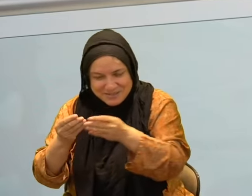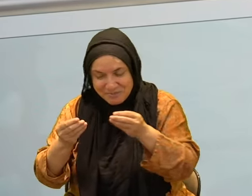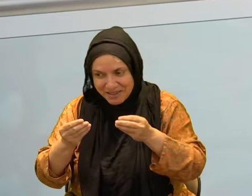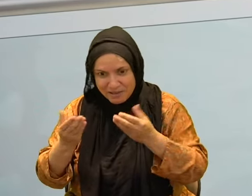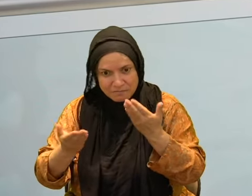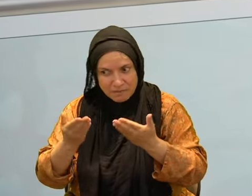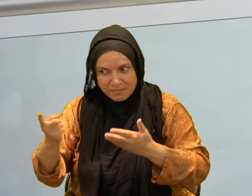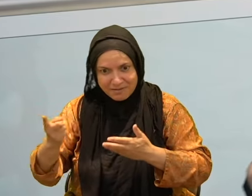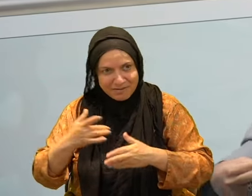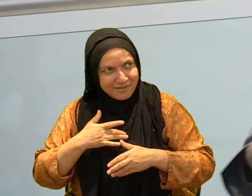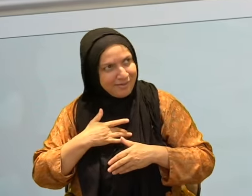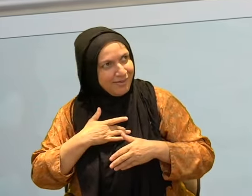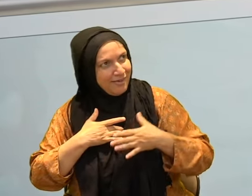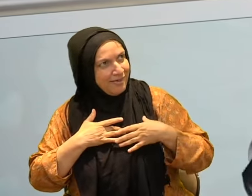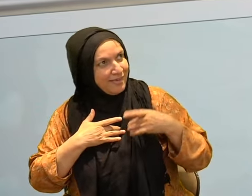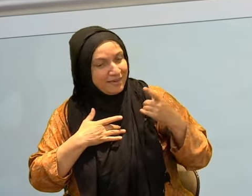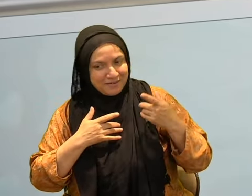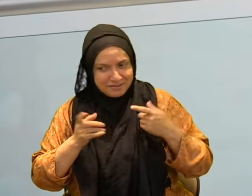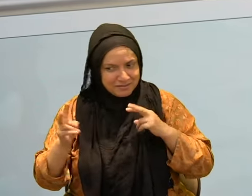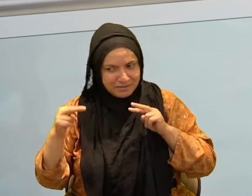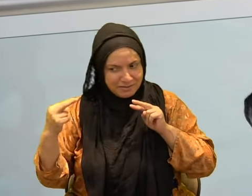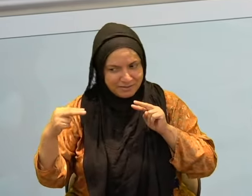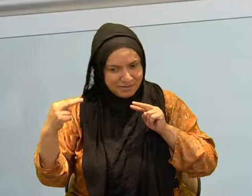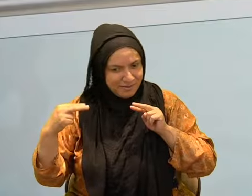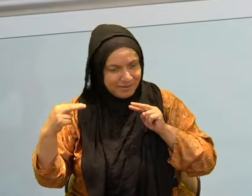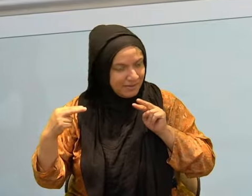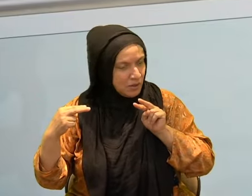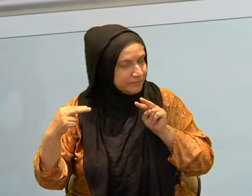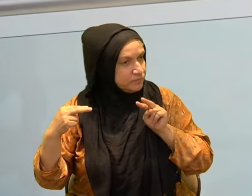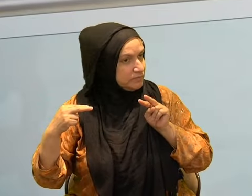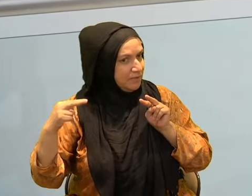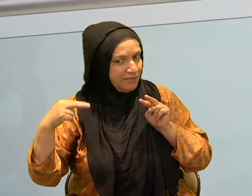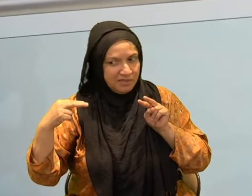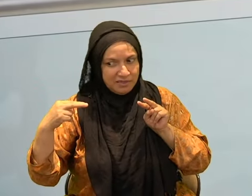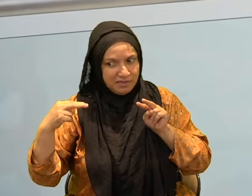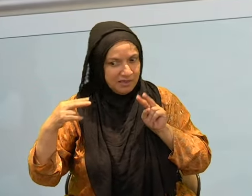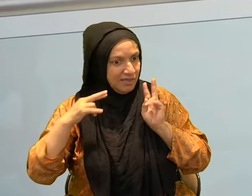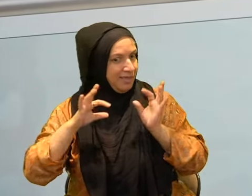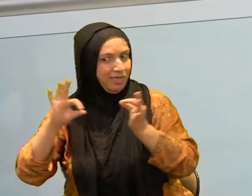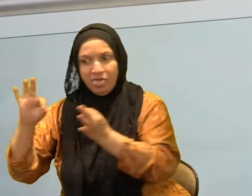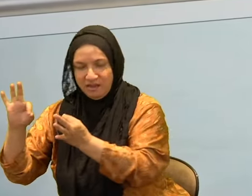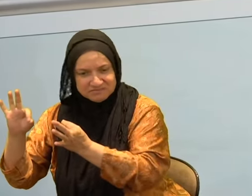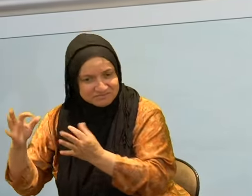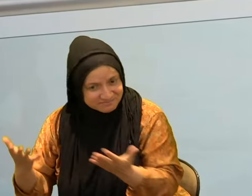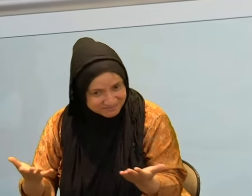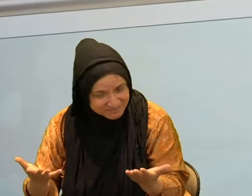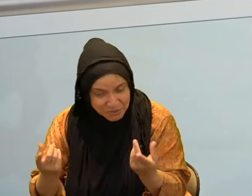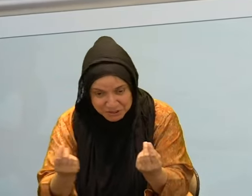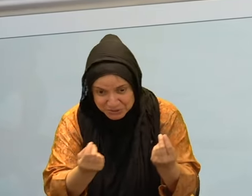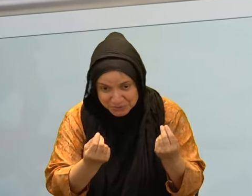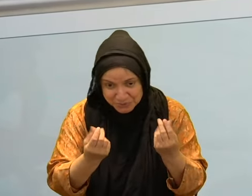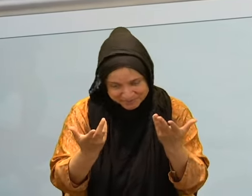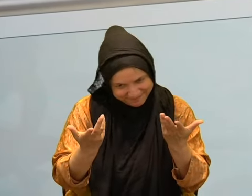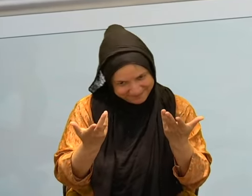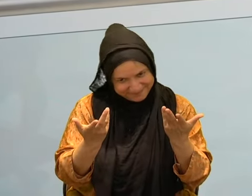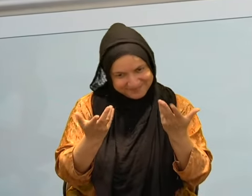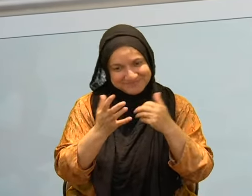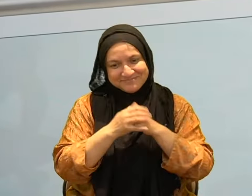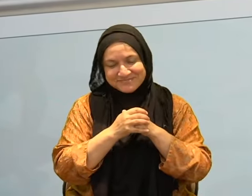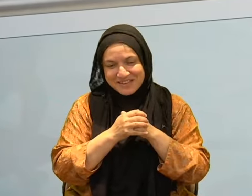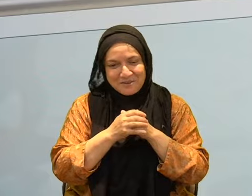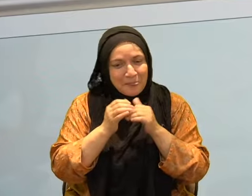start pitting groups against each other. Start doing this. Why? Because I got to set the house of Allah right. Really? That's how you're going to set the house of Allah right? That's your